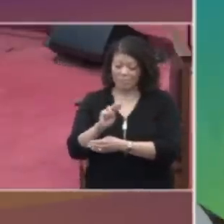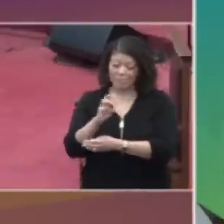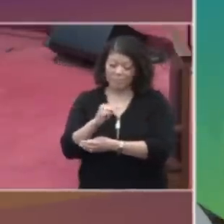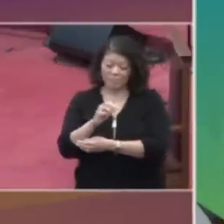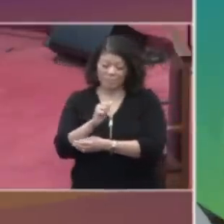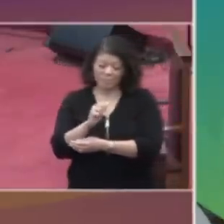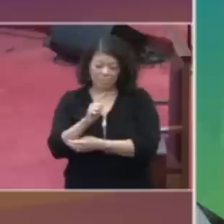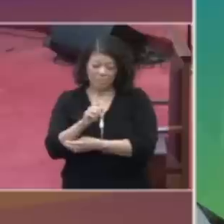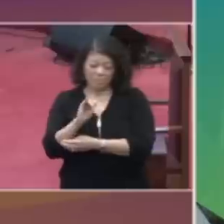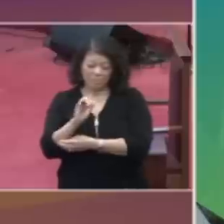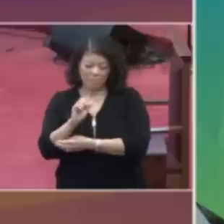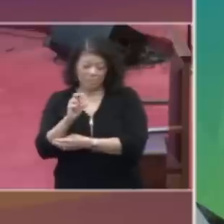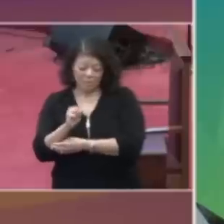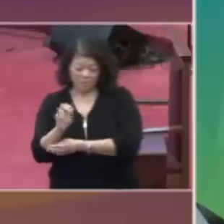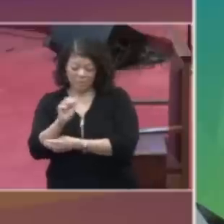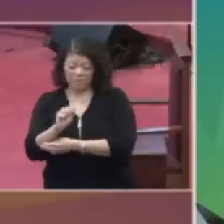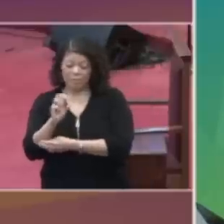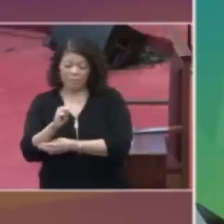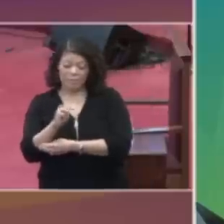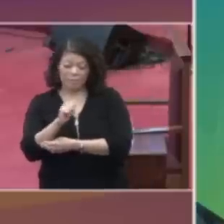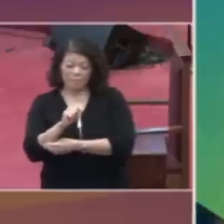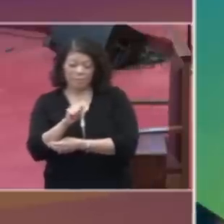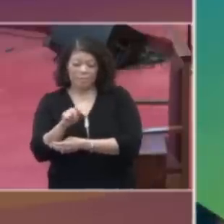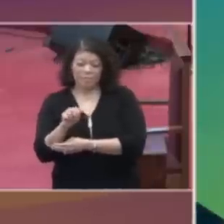information@mtararat.org. That's